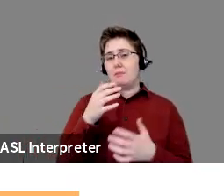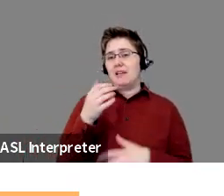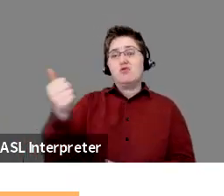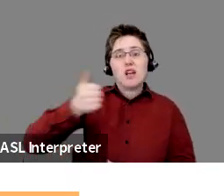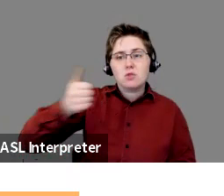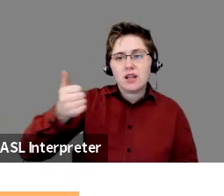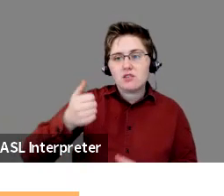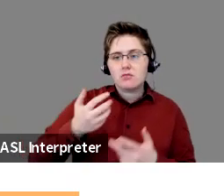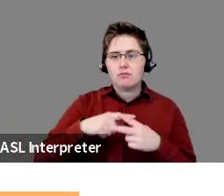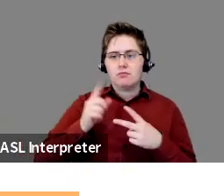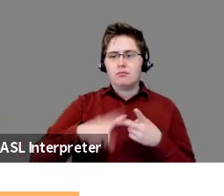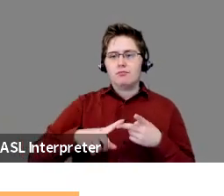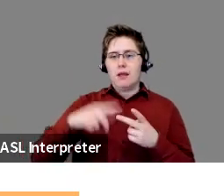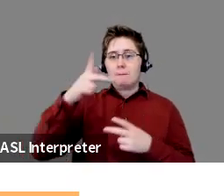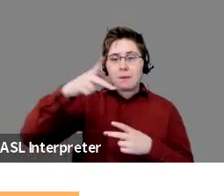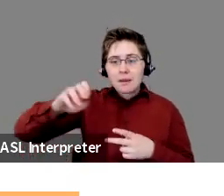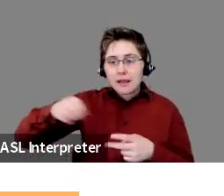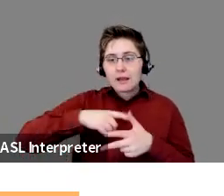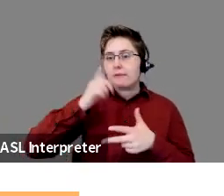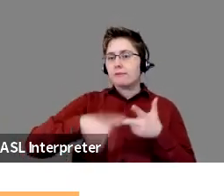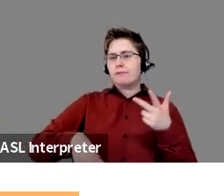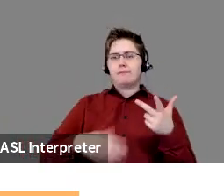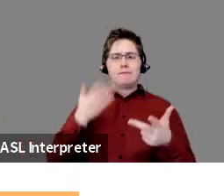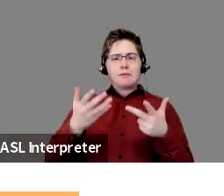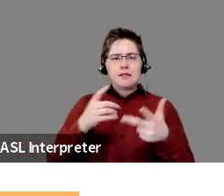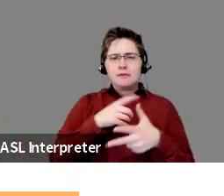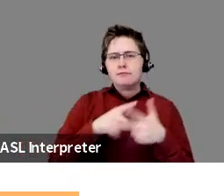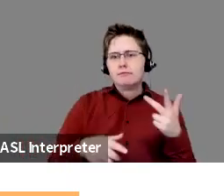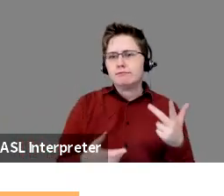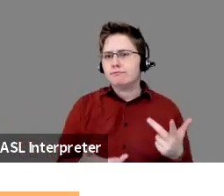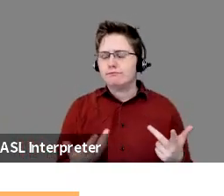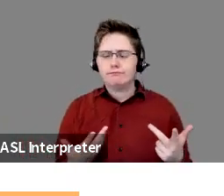transportation. This might be something like PPE. This might be something like